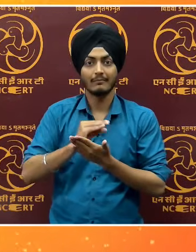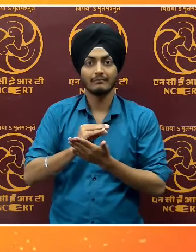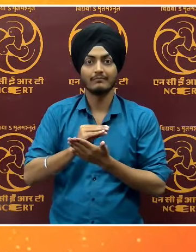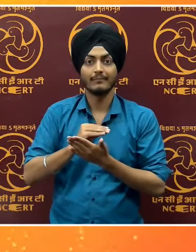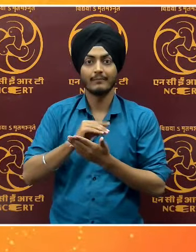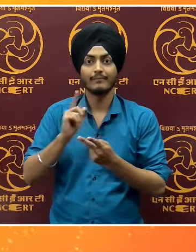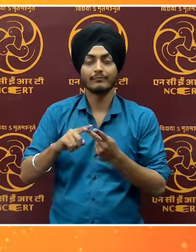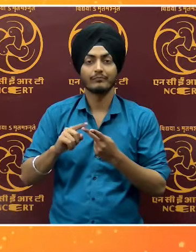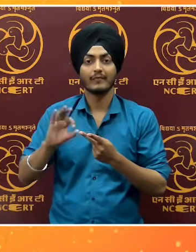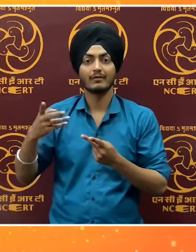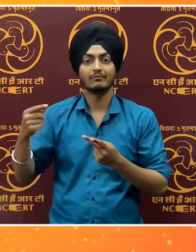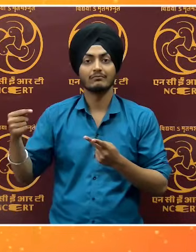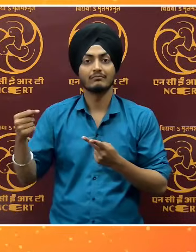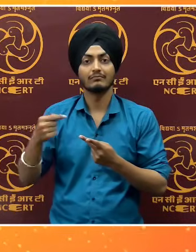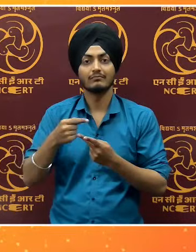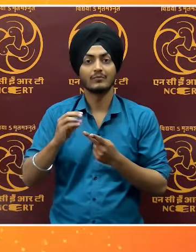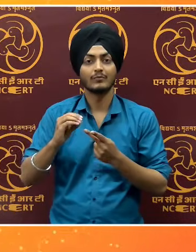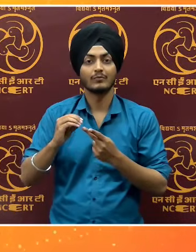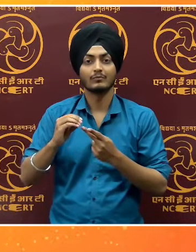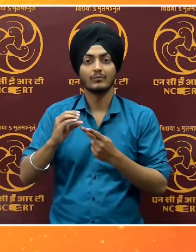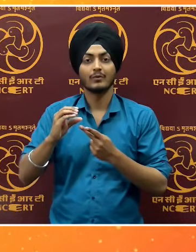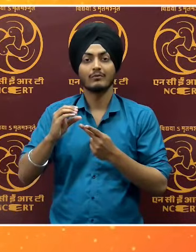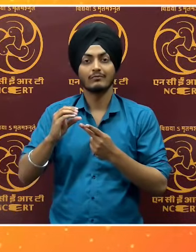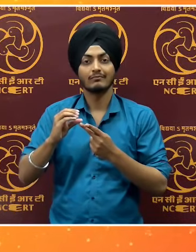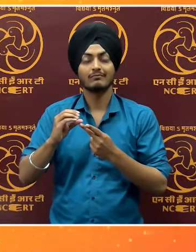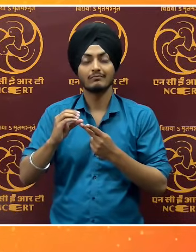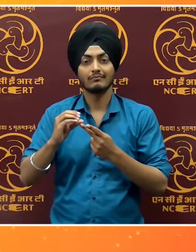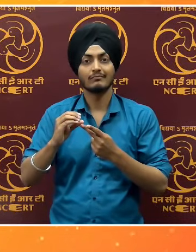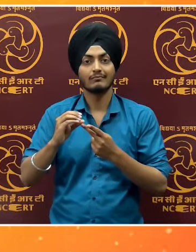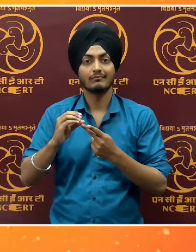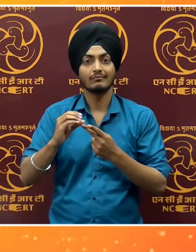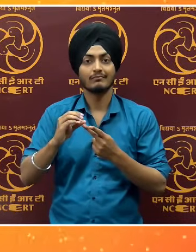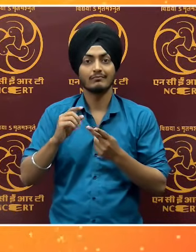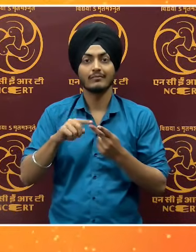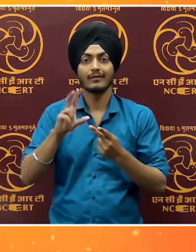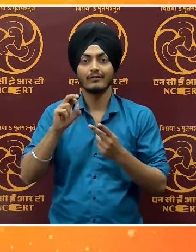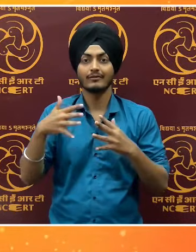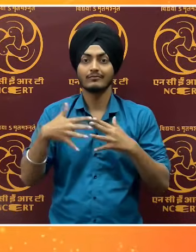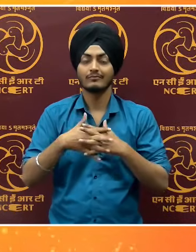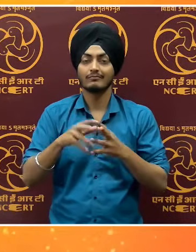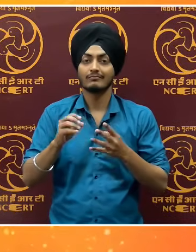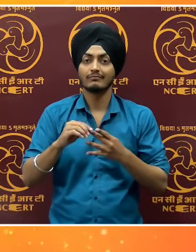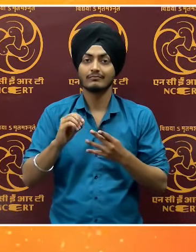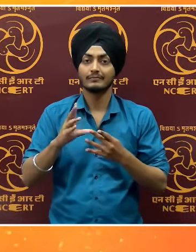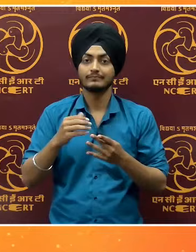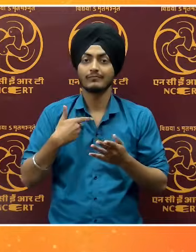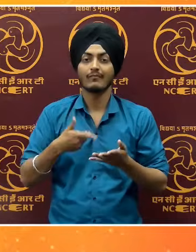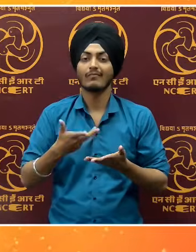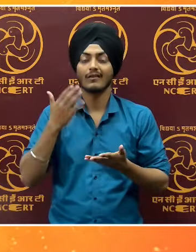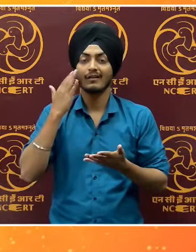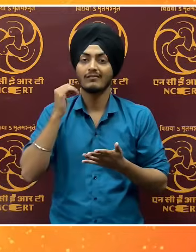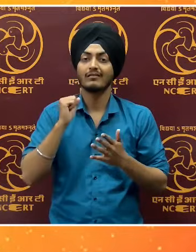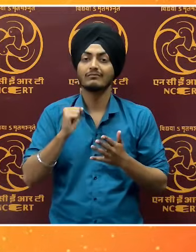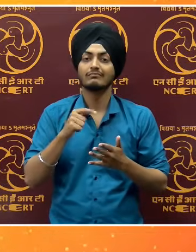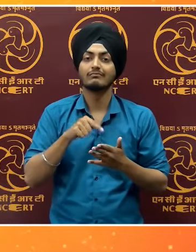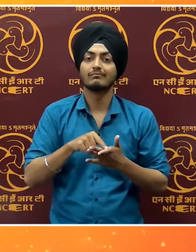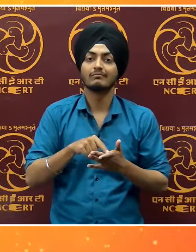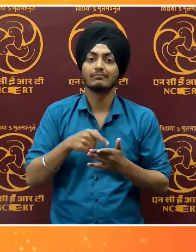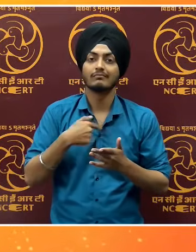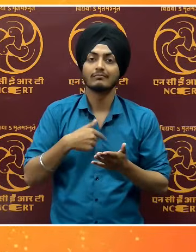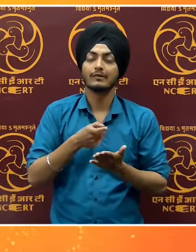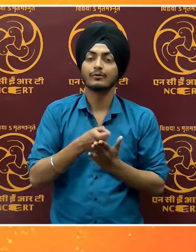through the torch, which is less than the current flowing through the 20 watts. This is because of the property